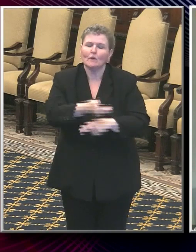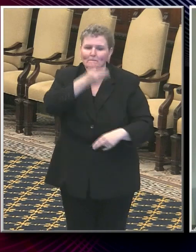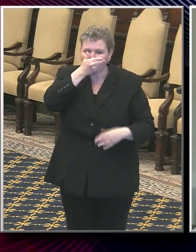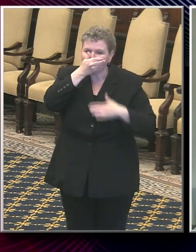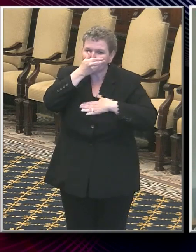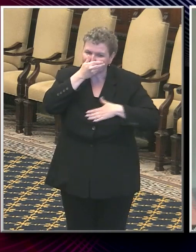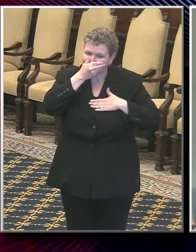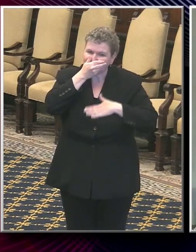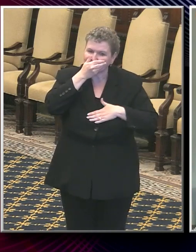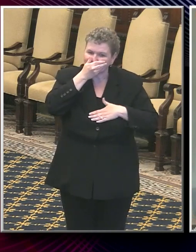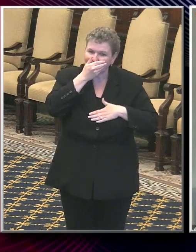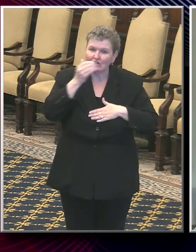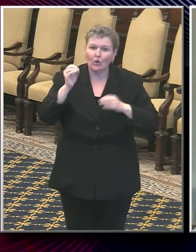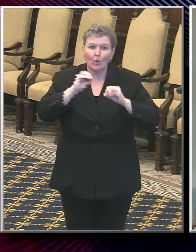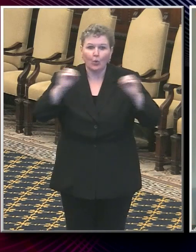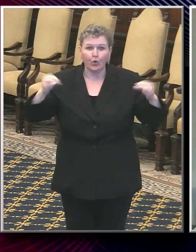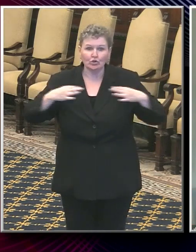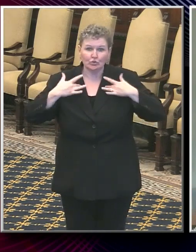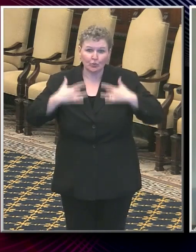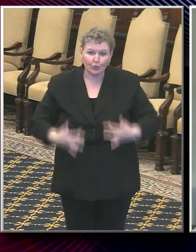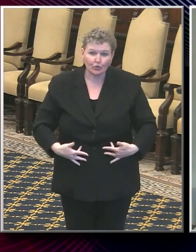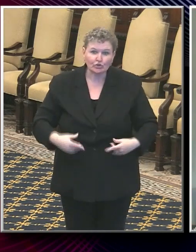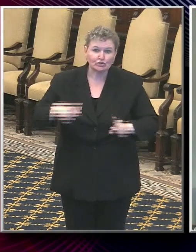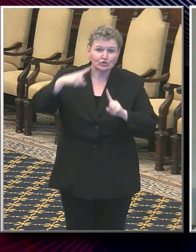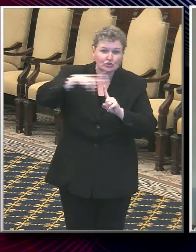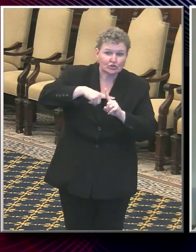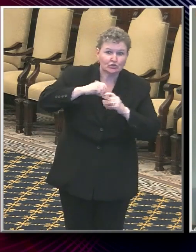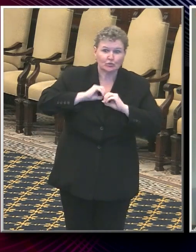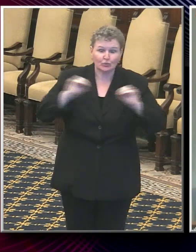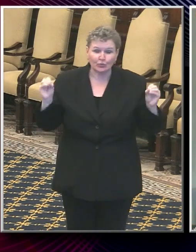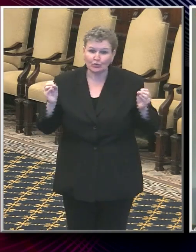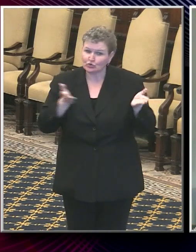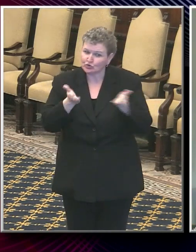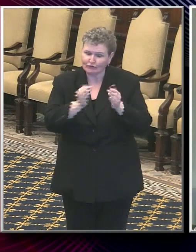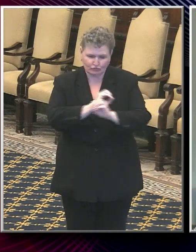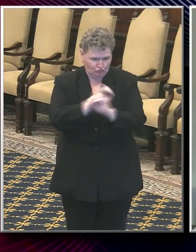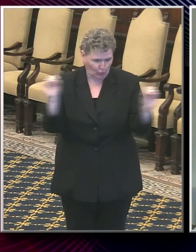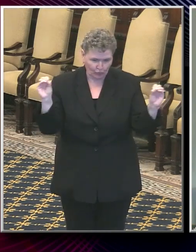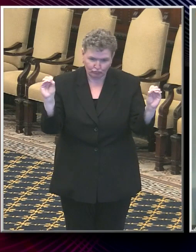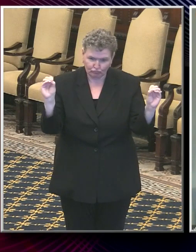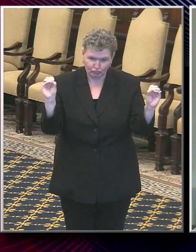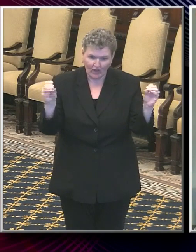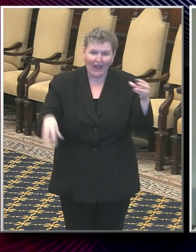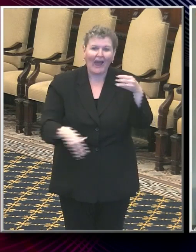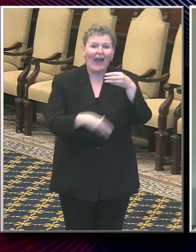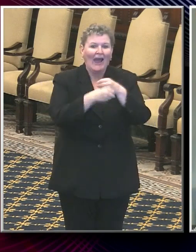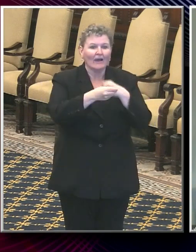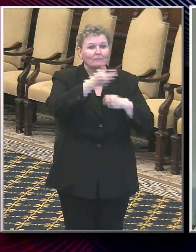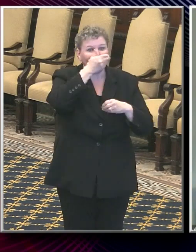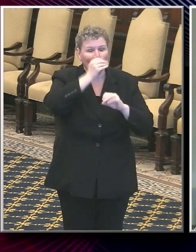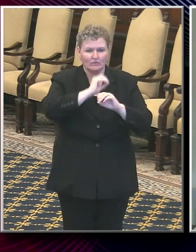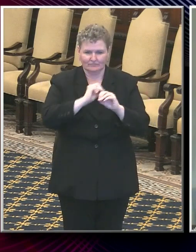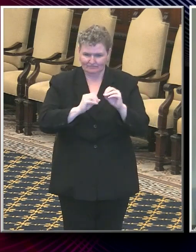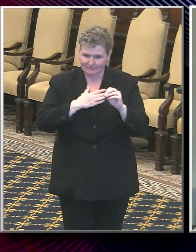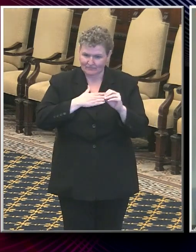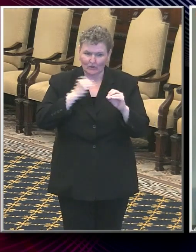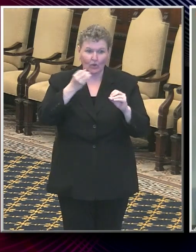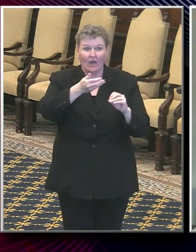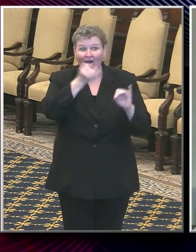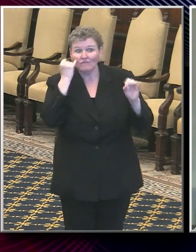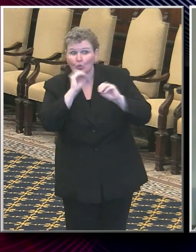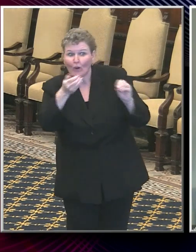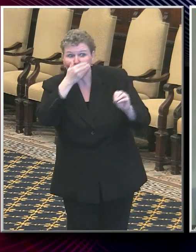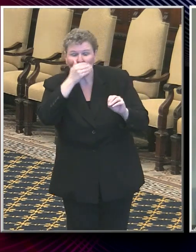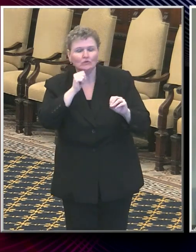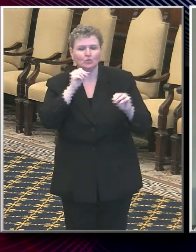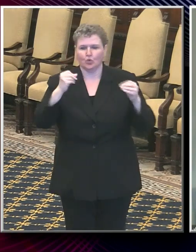service. It's going to be no mask, no service. We don't want you in the store unless you're wearing a mask. And if you're going to have to wear a mask when you go to a store, you might as well wear it when you're